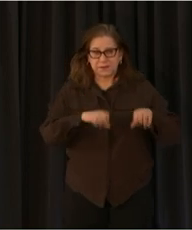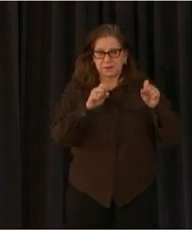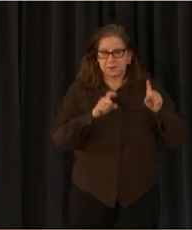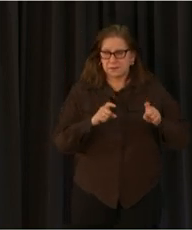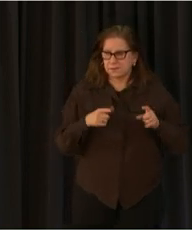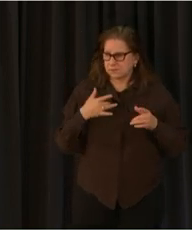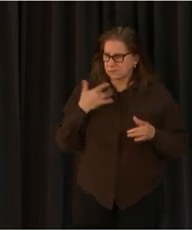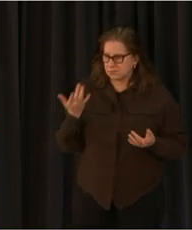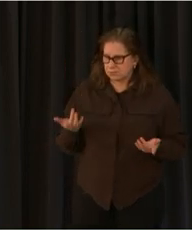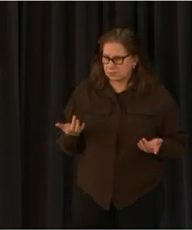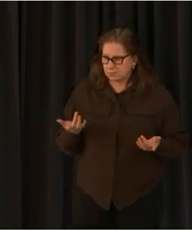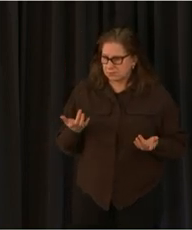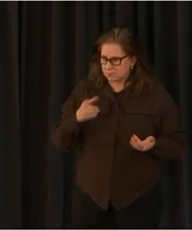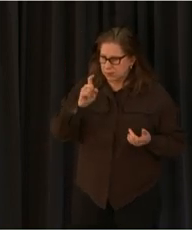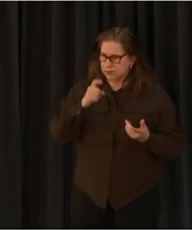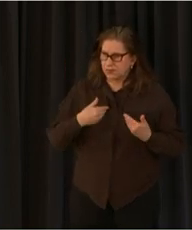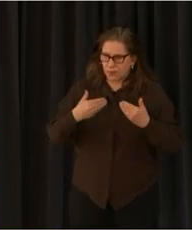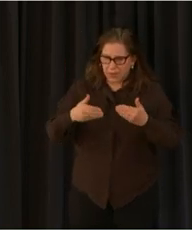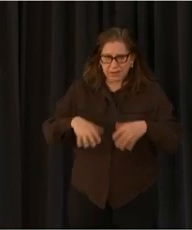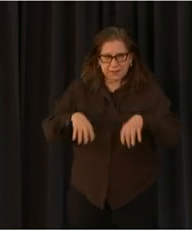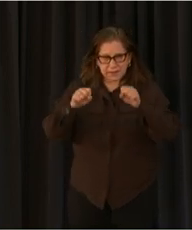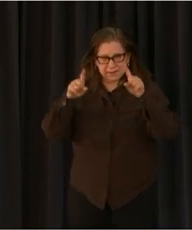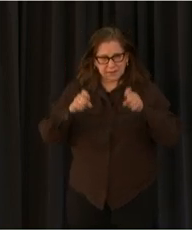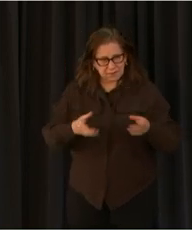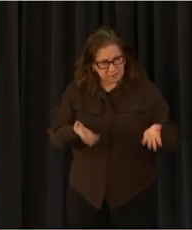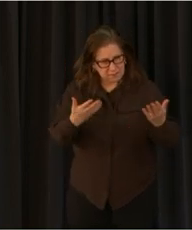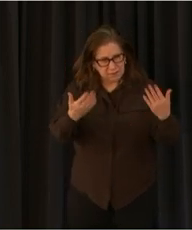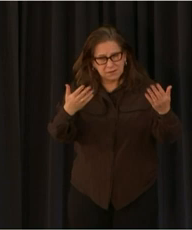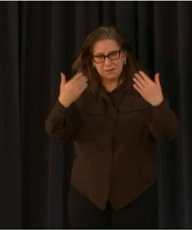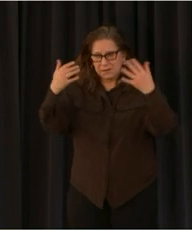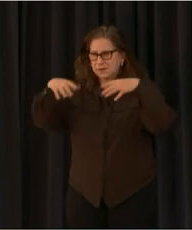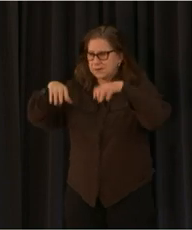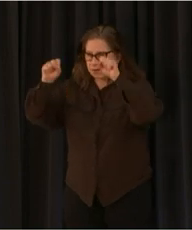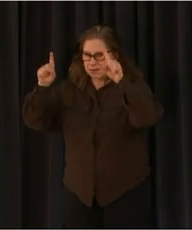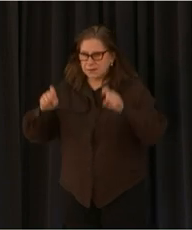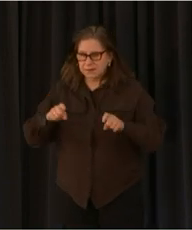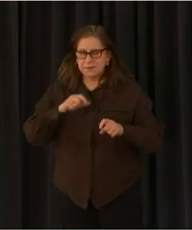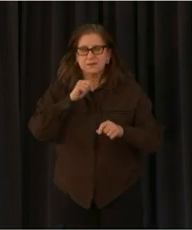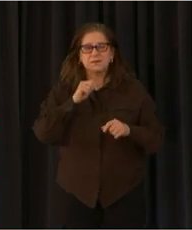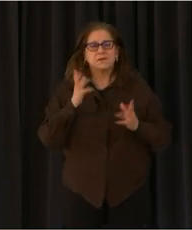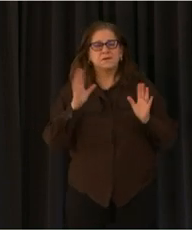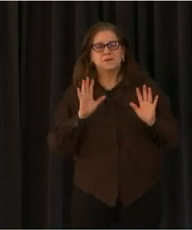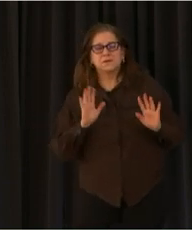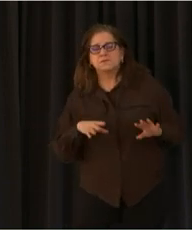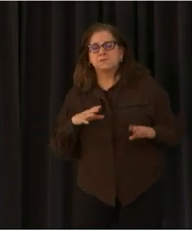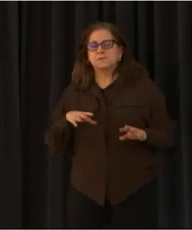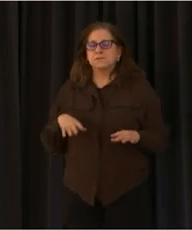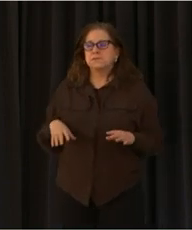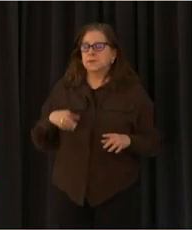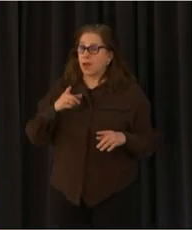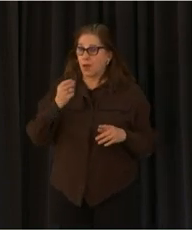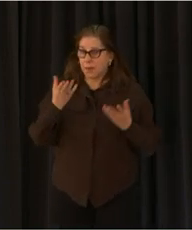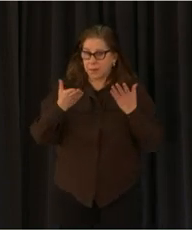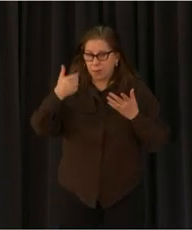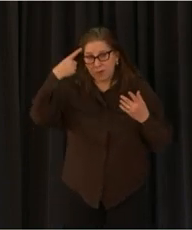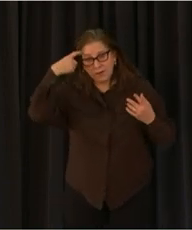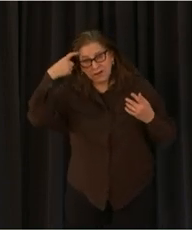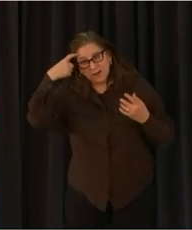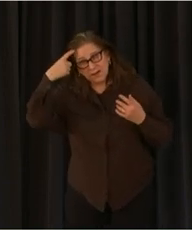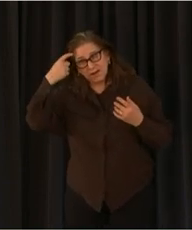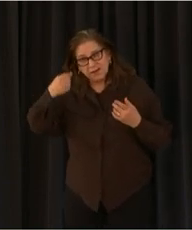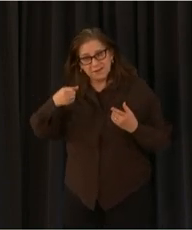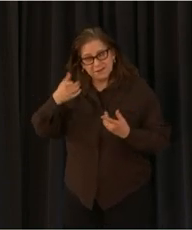sure that if anyone is feeling symptomatic, or if they've been exposed, that they